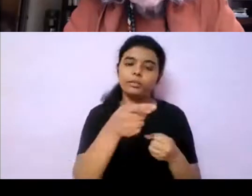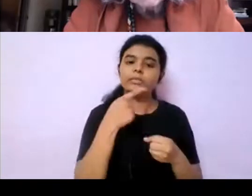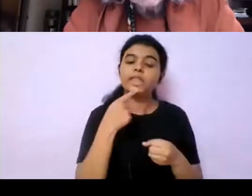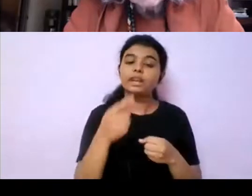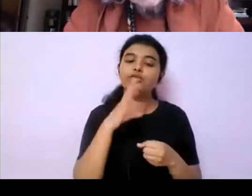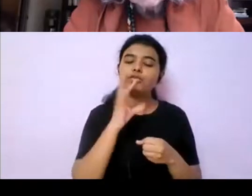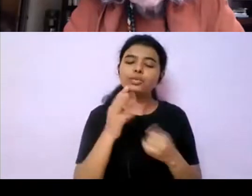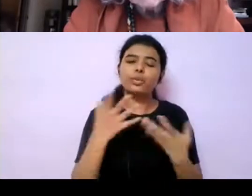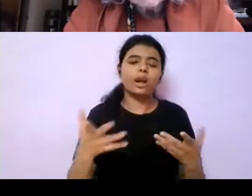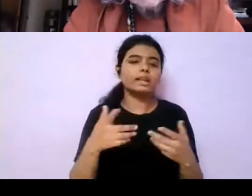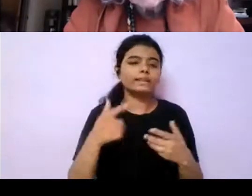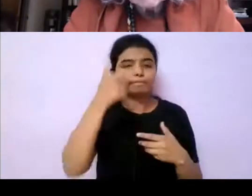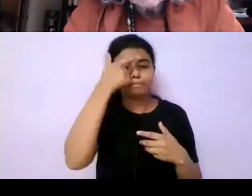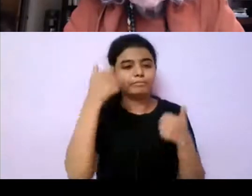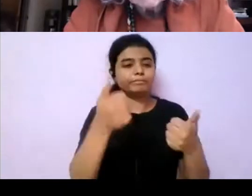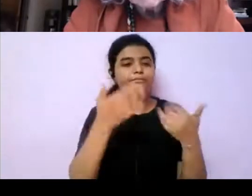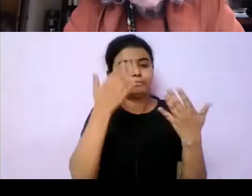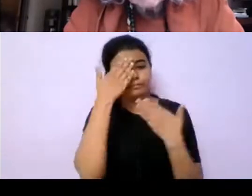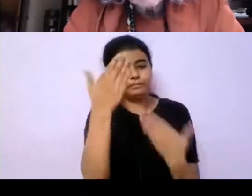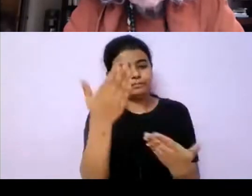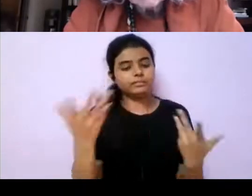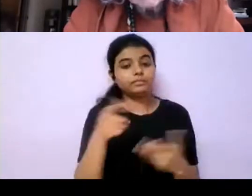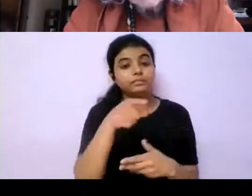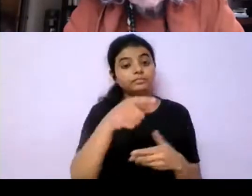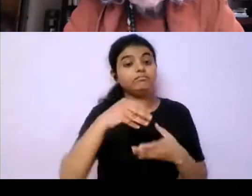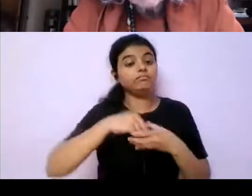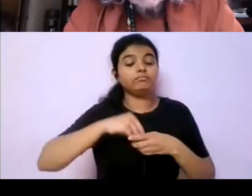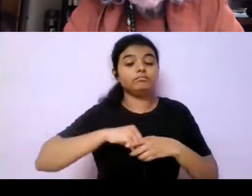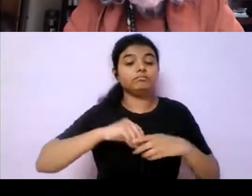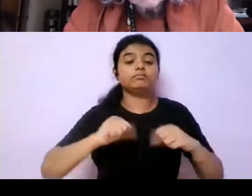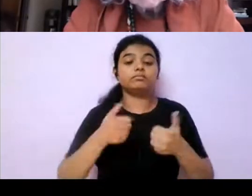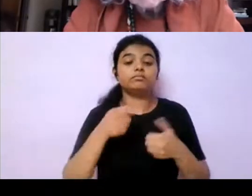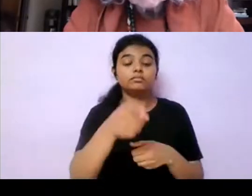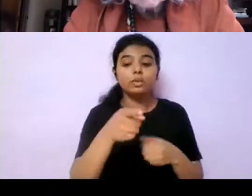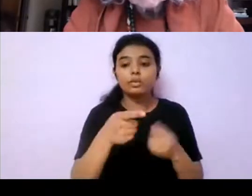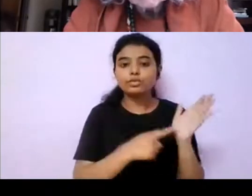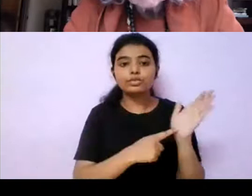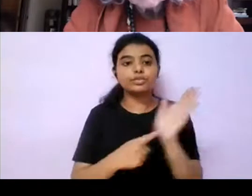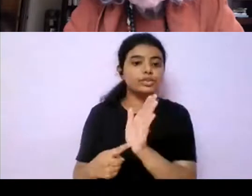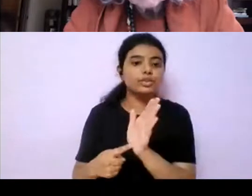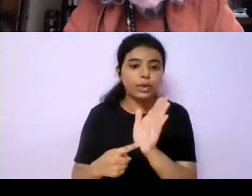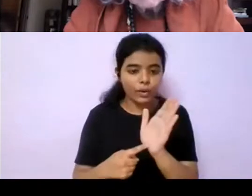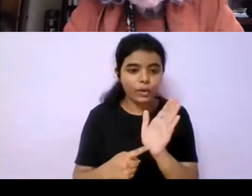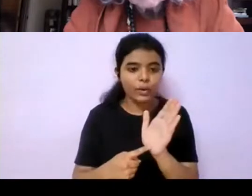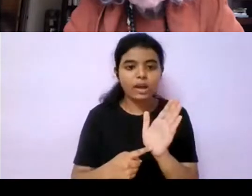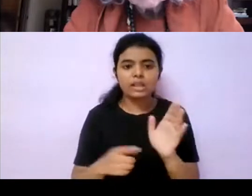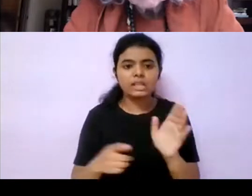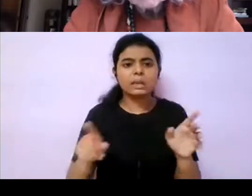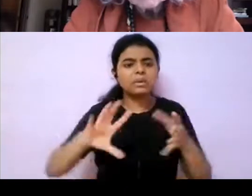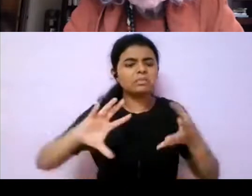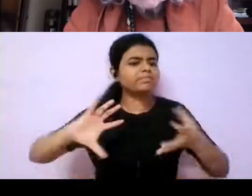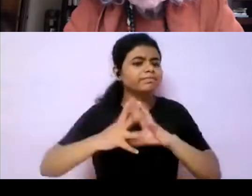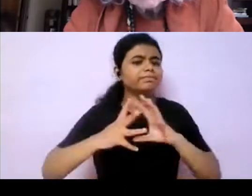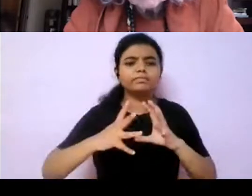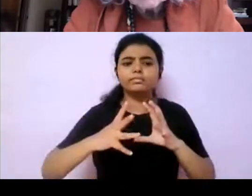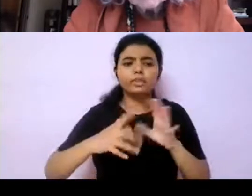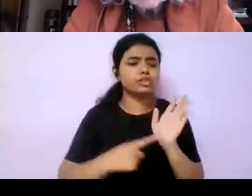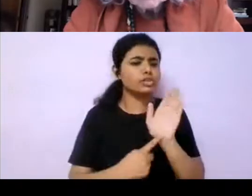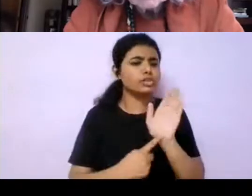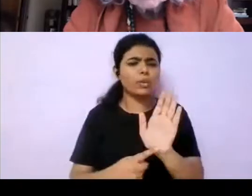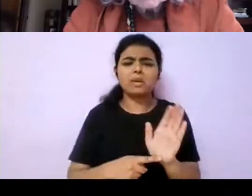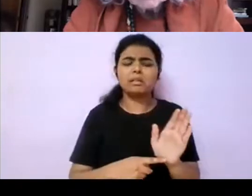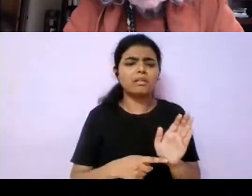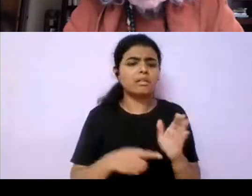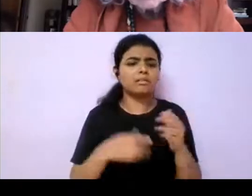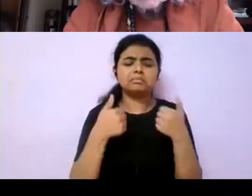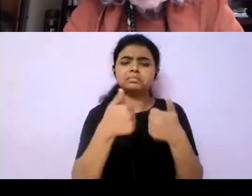really admired was your ability to present in a nutshell such a